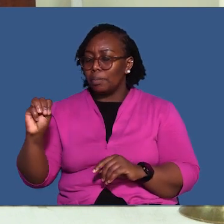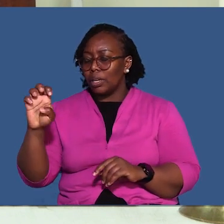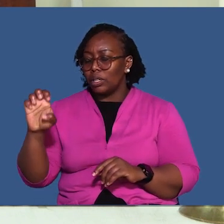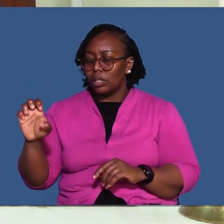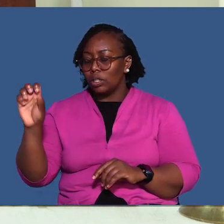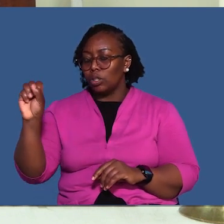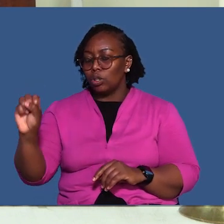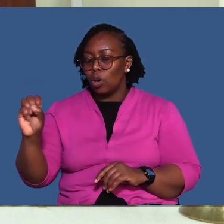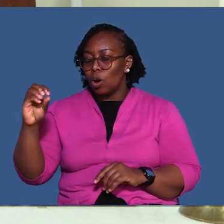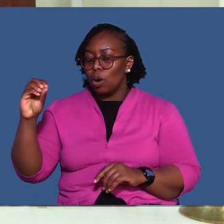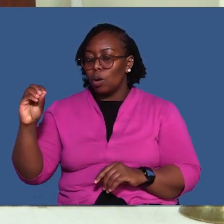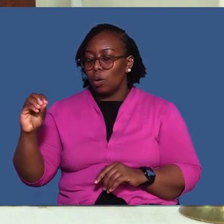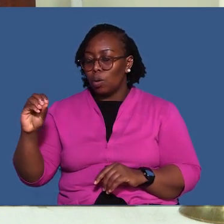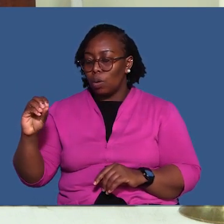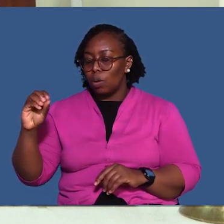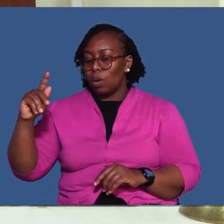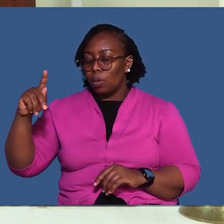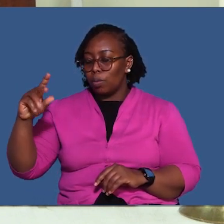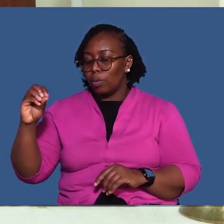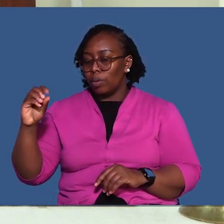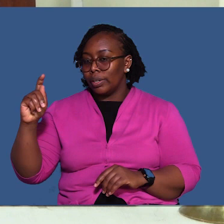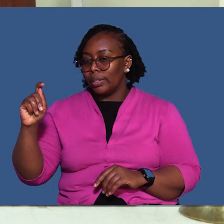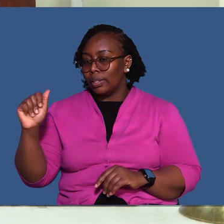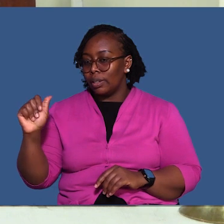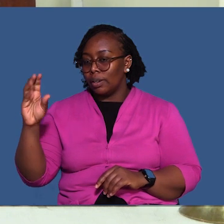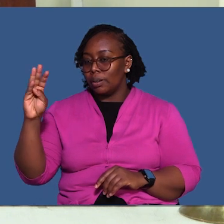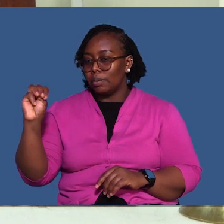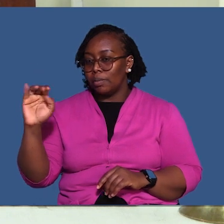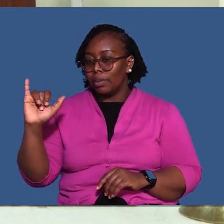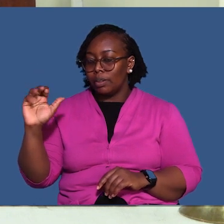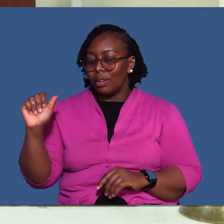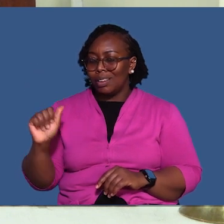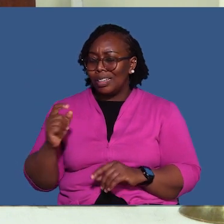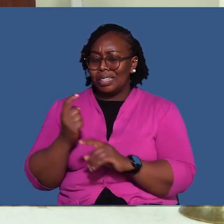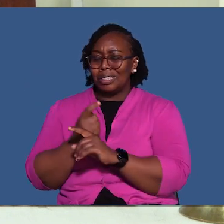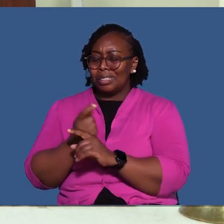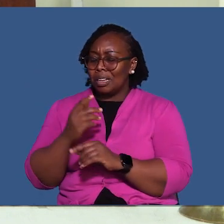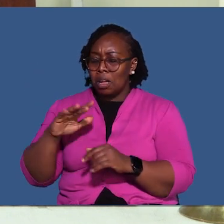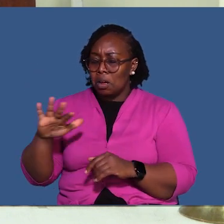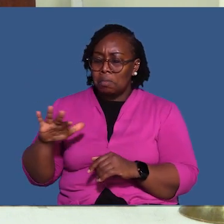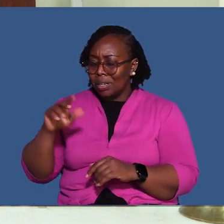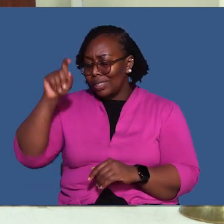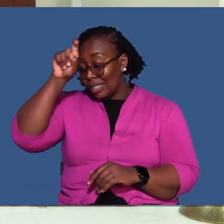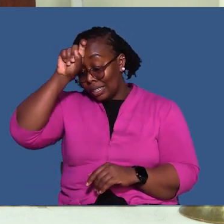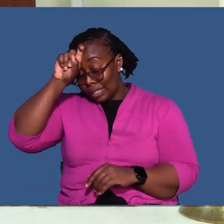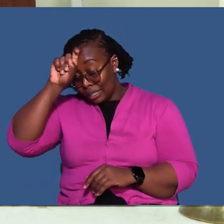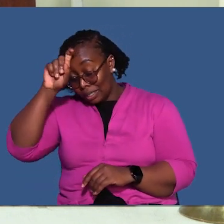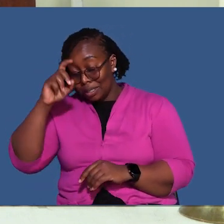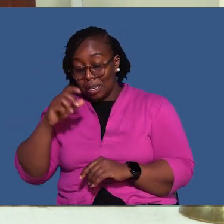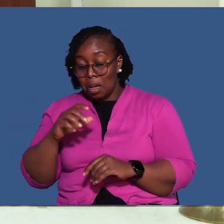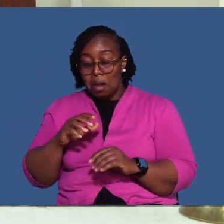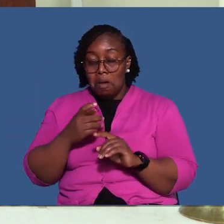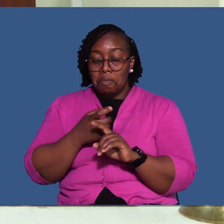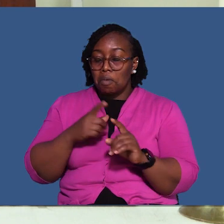Cappadocia, Pontus and Asia, Phrygia and Pamphylia, Egypt and the parts of Libya near